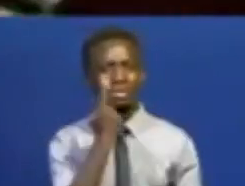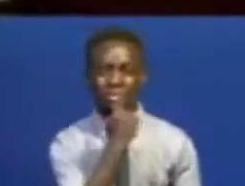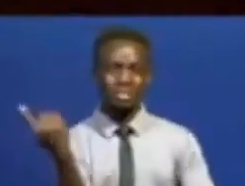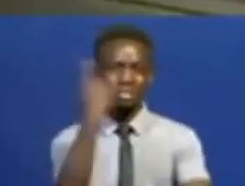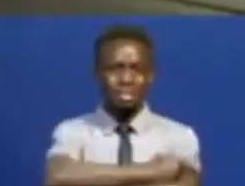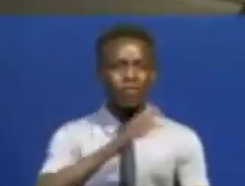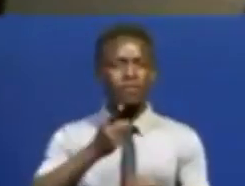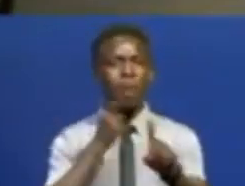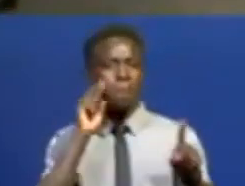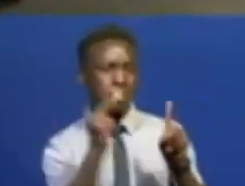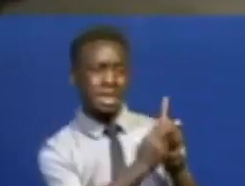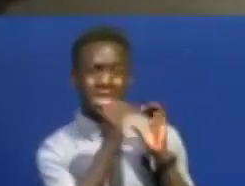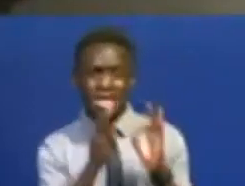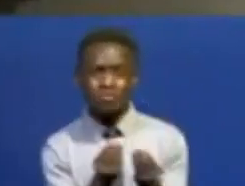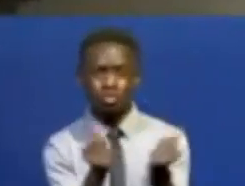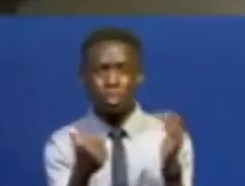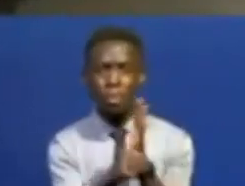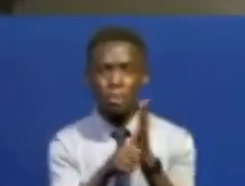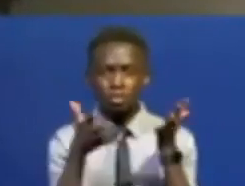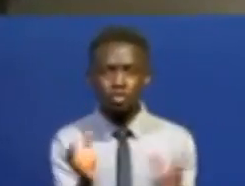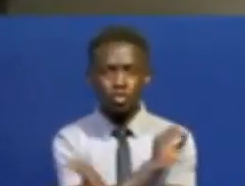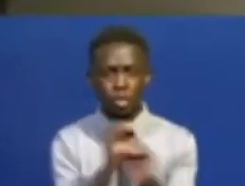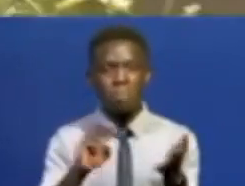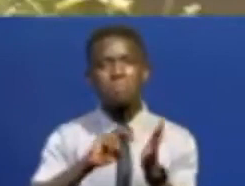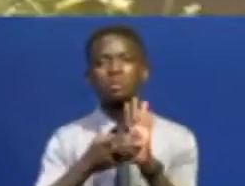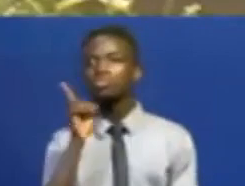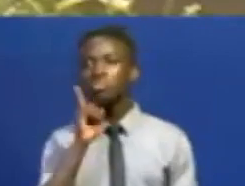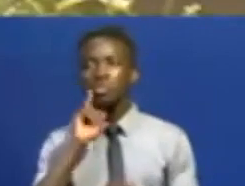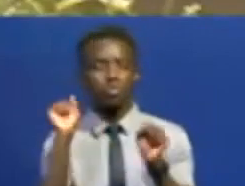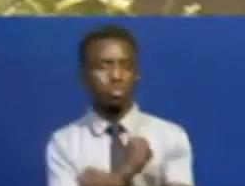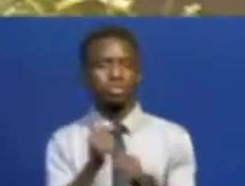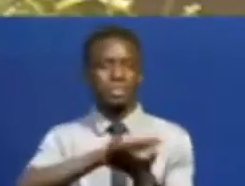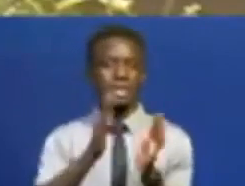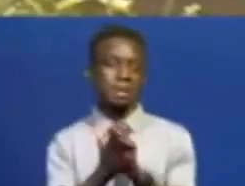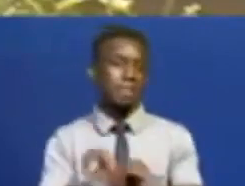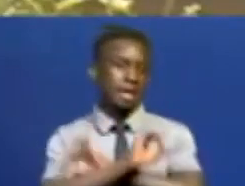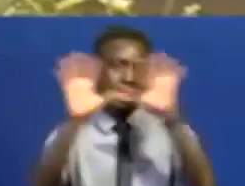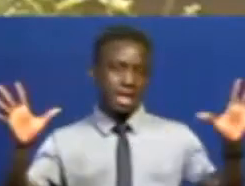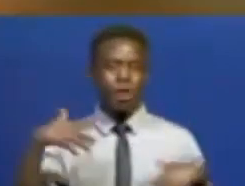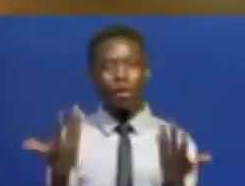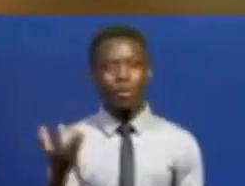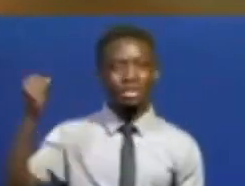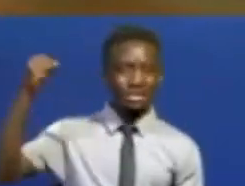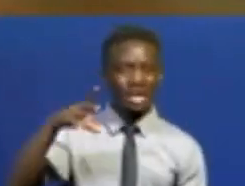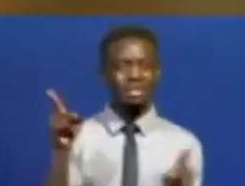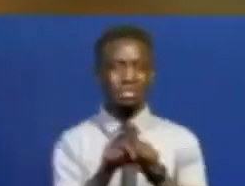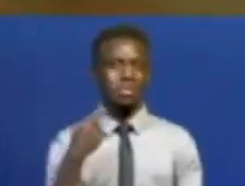we do not take care of the issues today, then tomorrow might not be as bright and sunny as we'd want it to be.